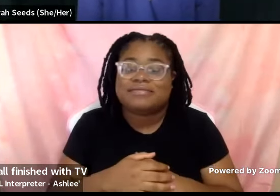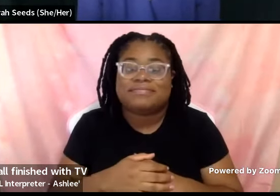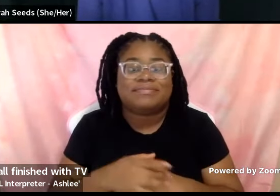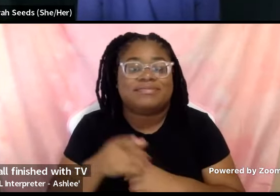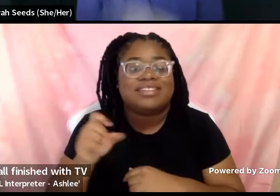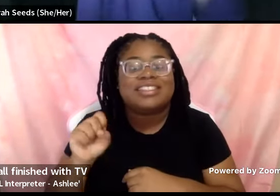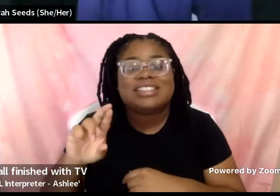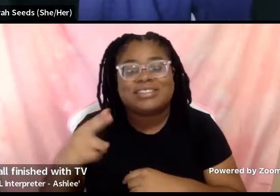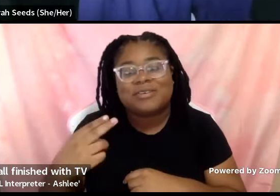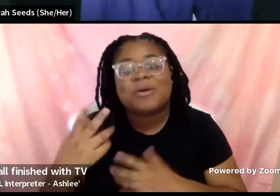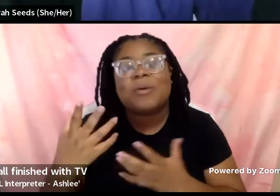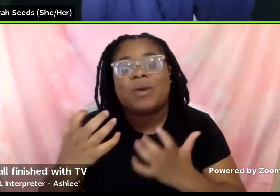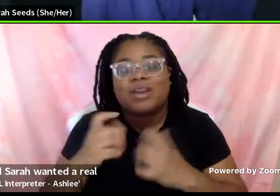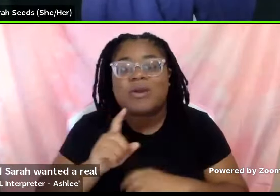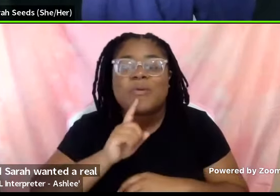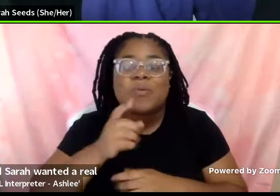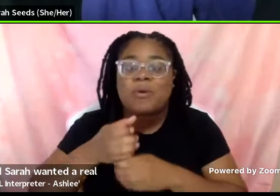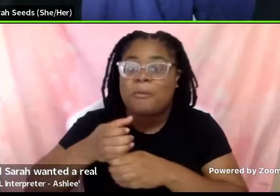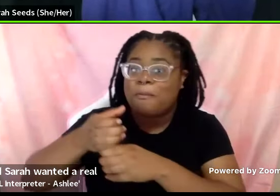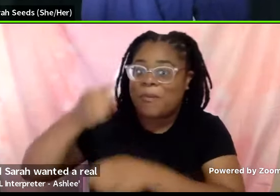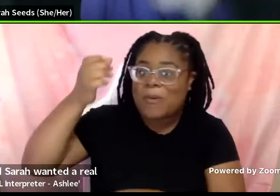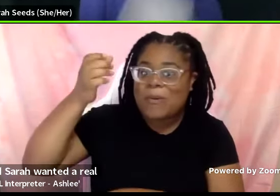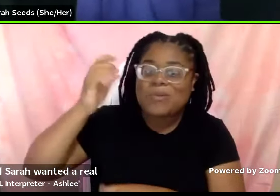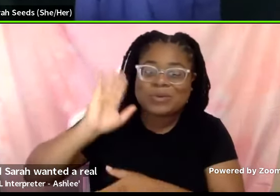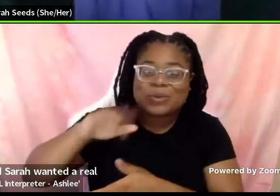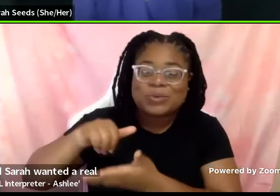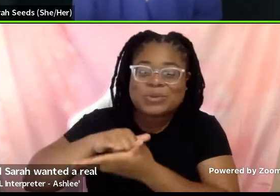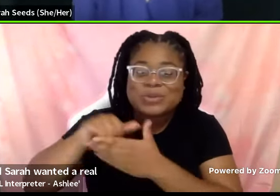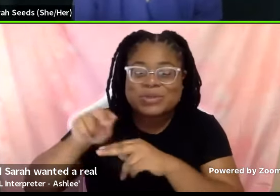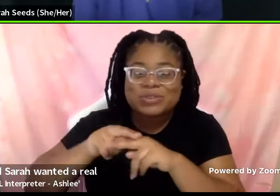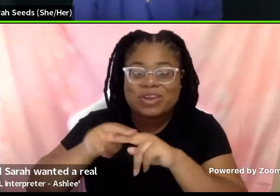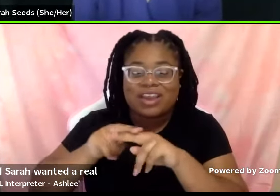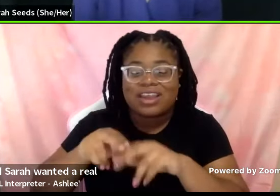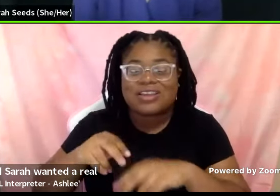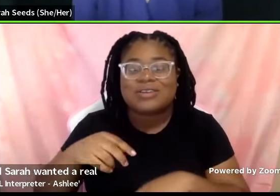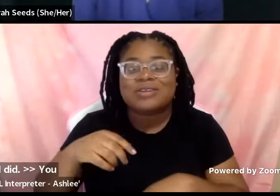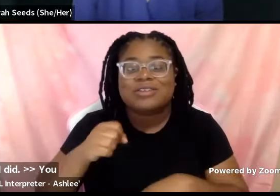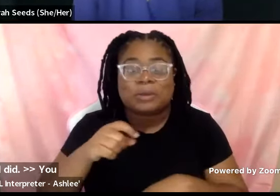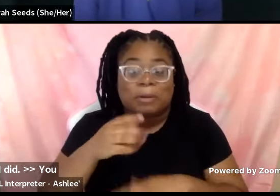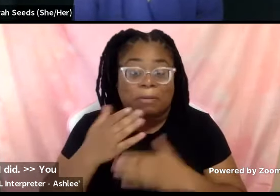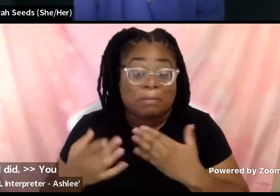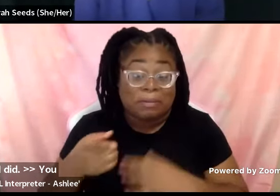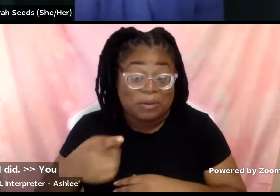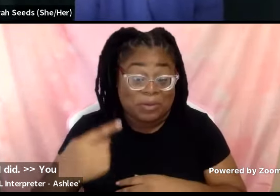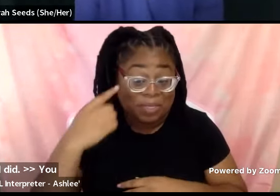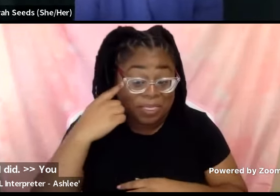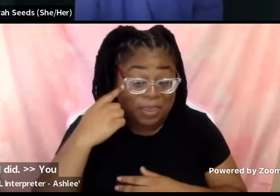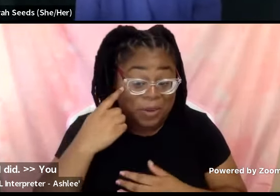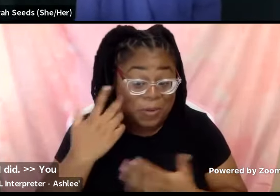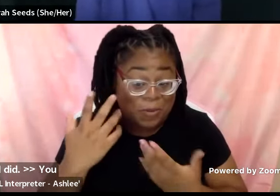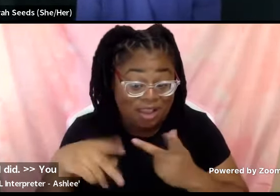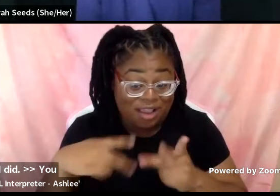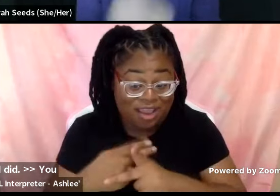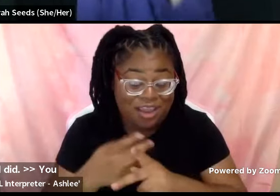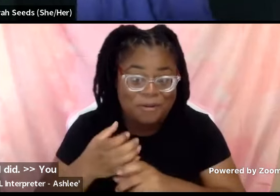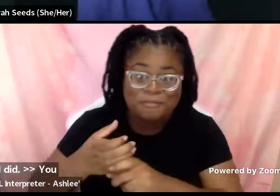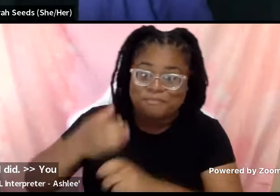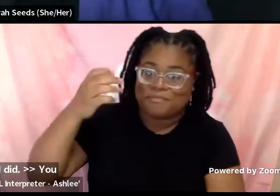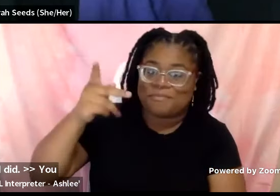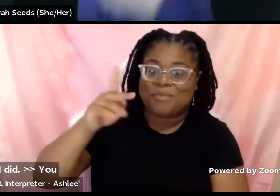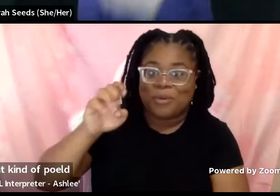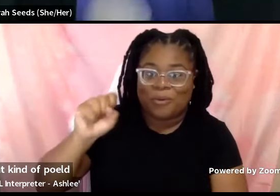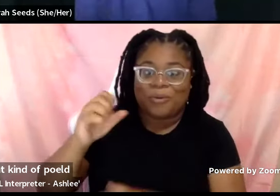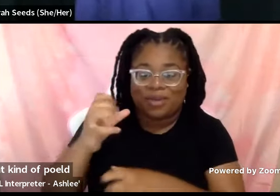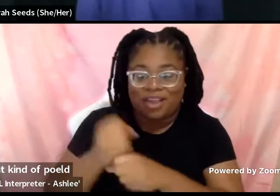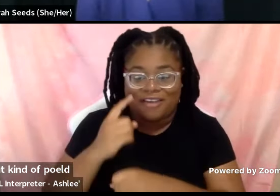pole, which I think you can put together what kind of pole we bought to create that.